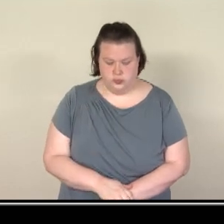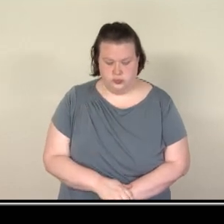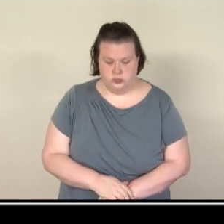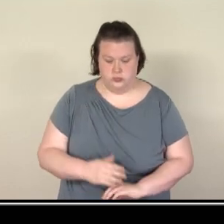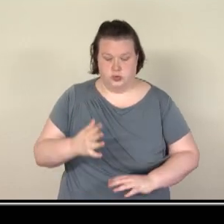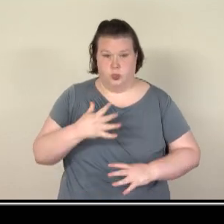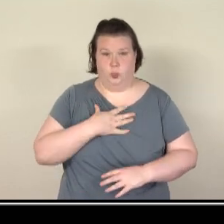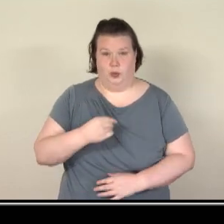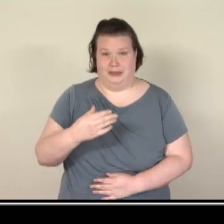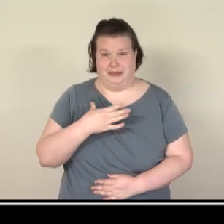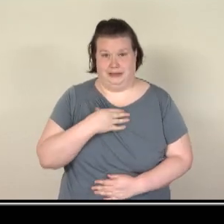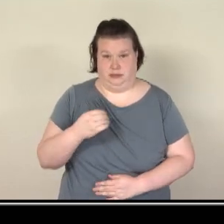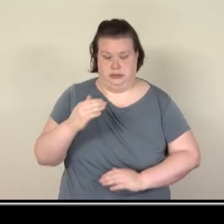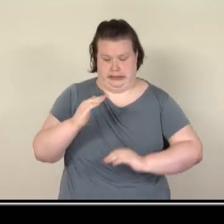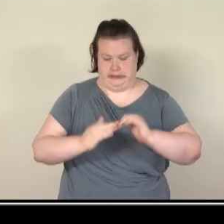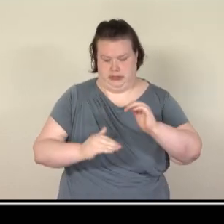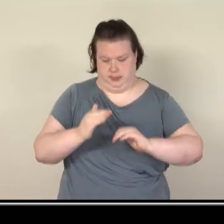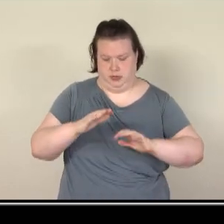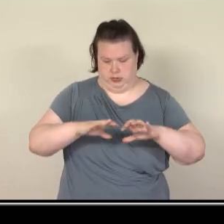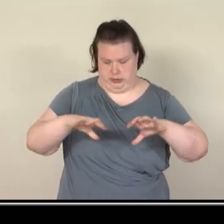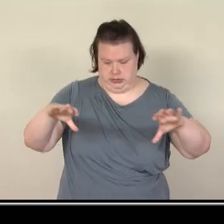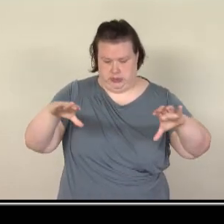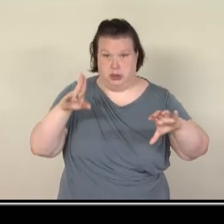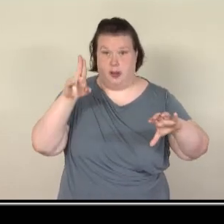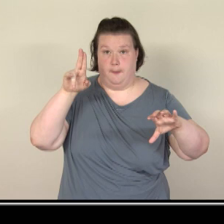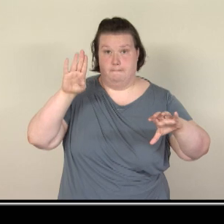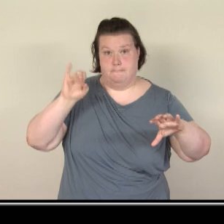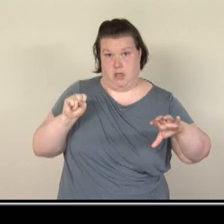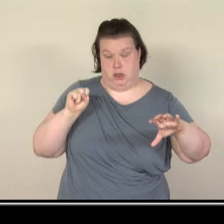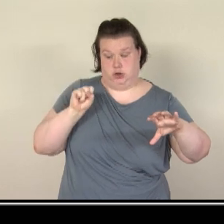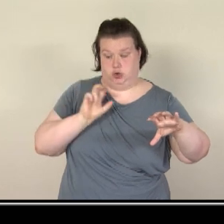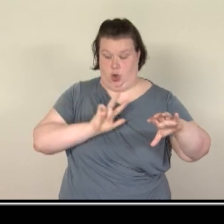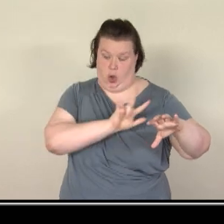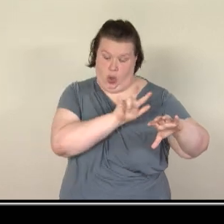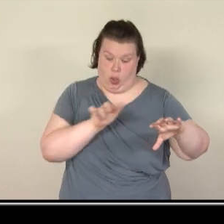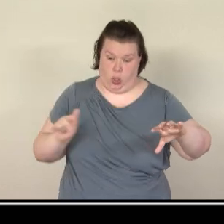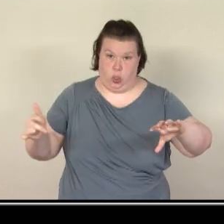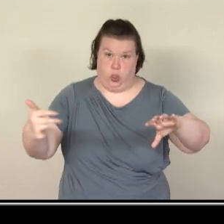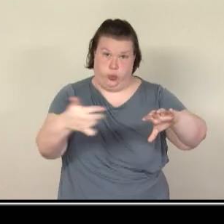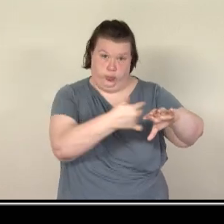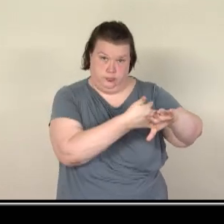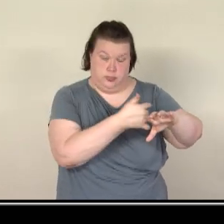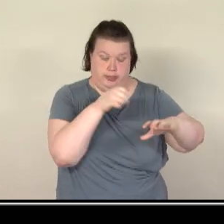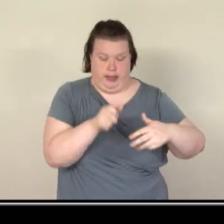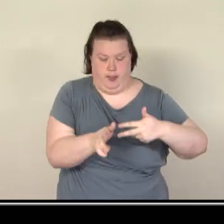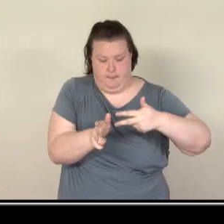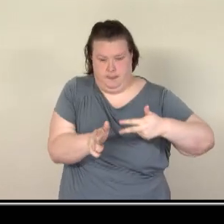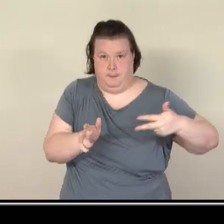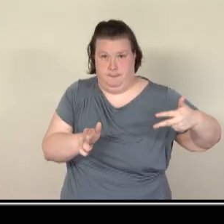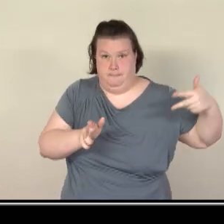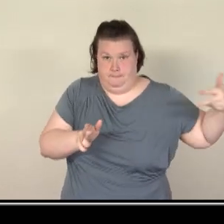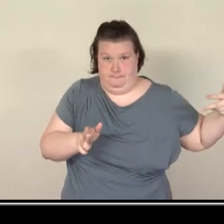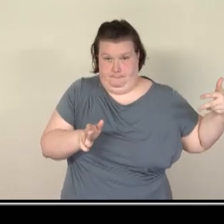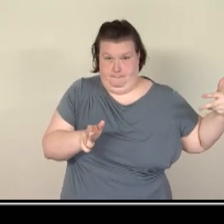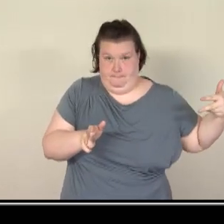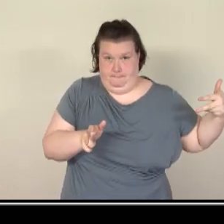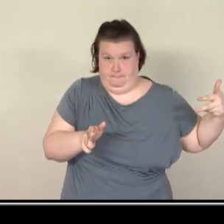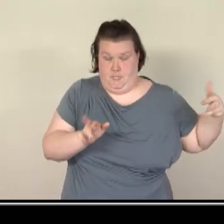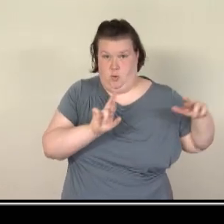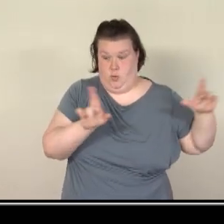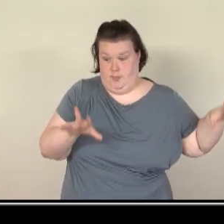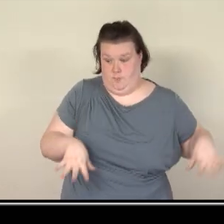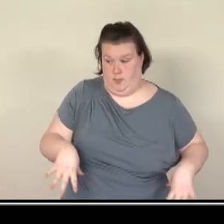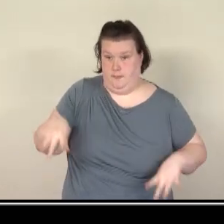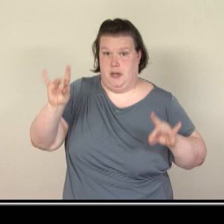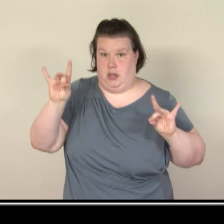there in white, and then you'll see in the back with the bus loop, that gives them plenty of queuing space so they can queue buses and vans for